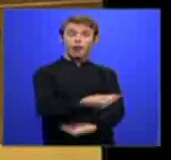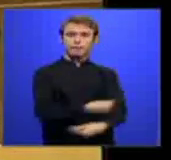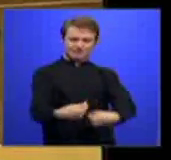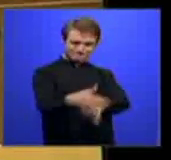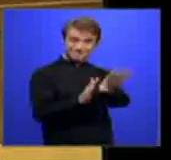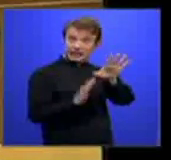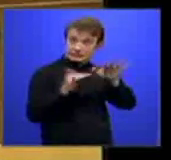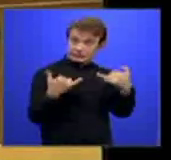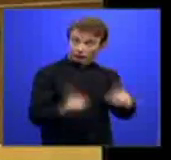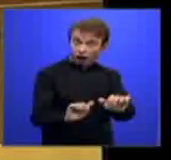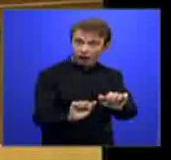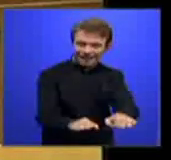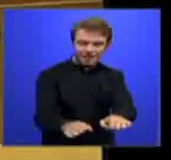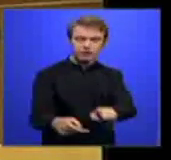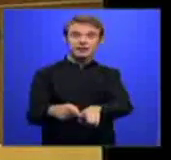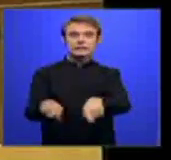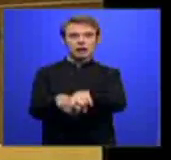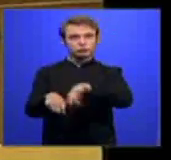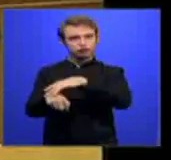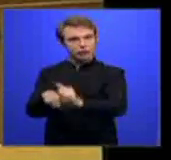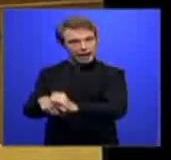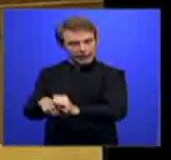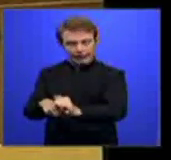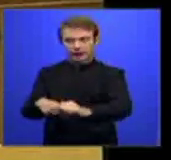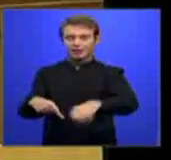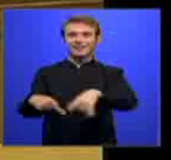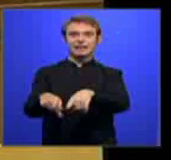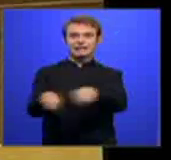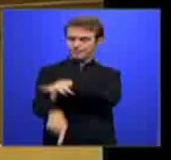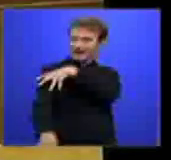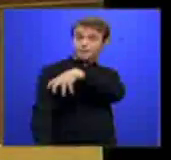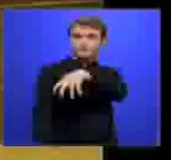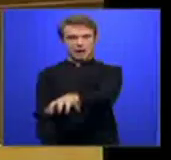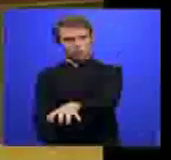black commercial farmers must take place," unquote.